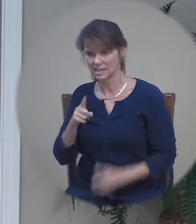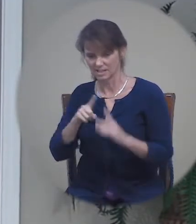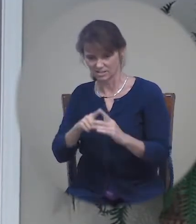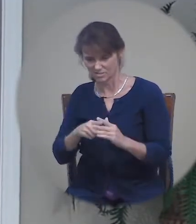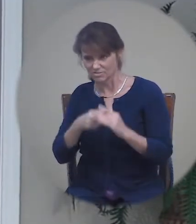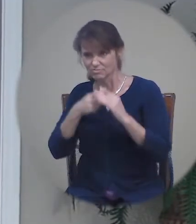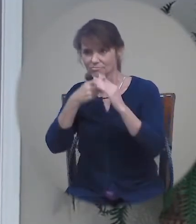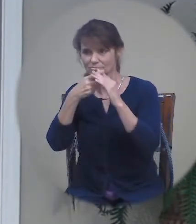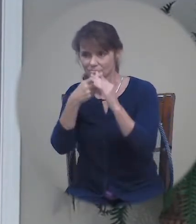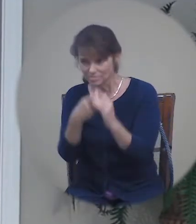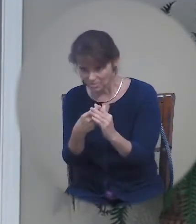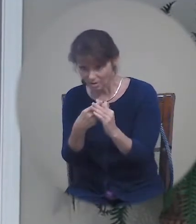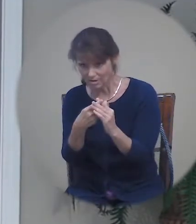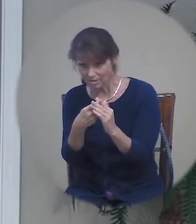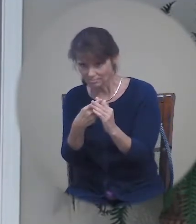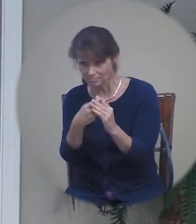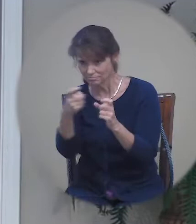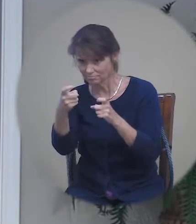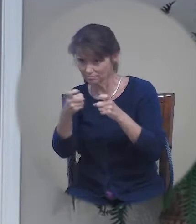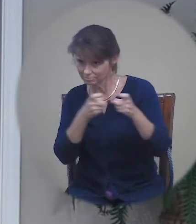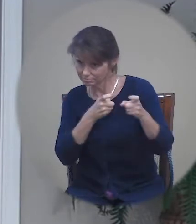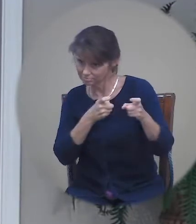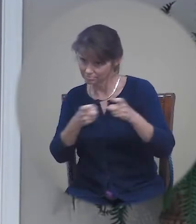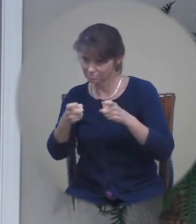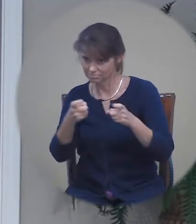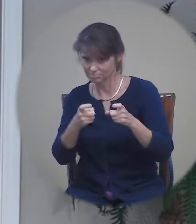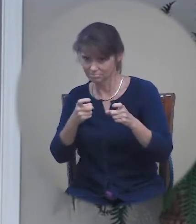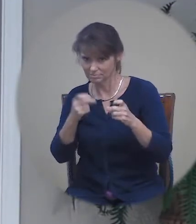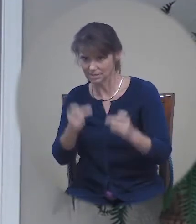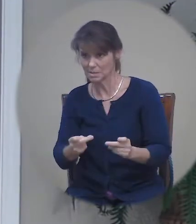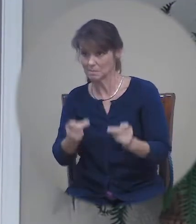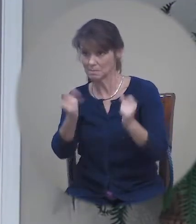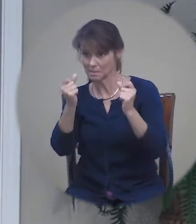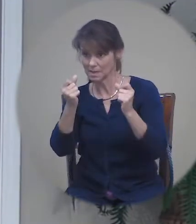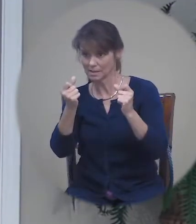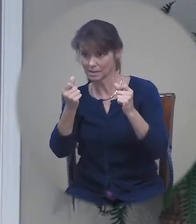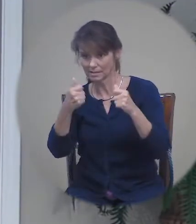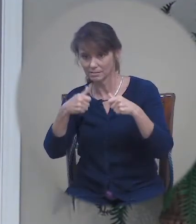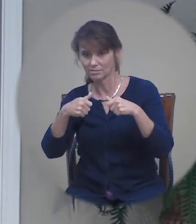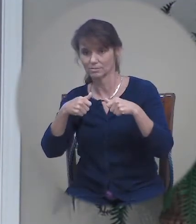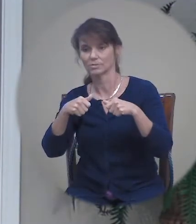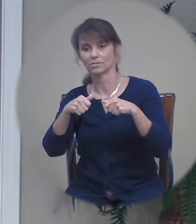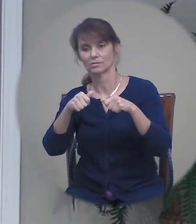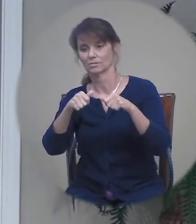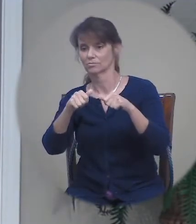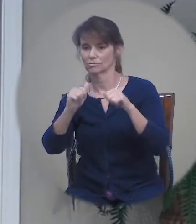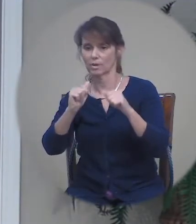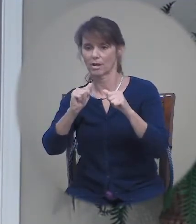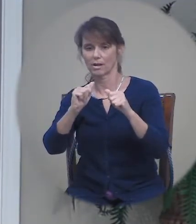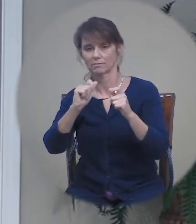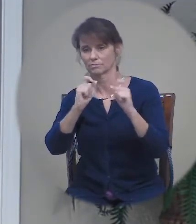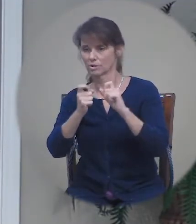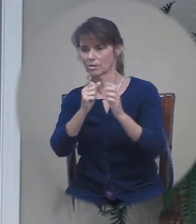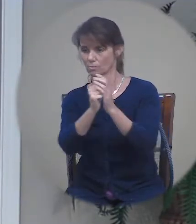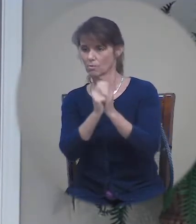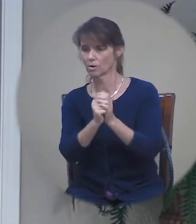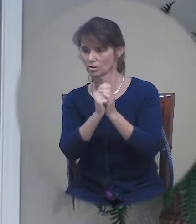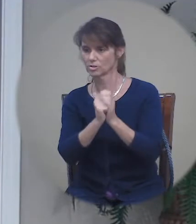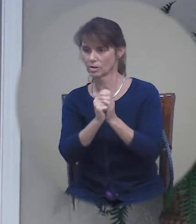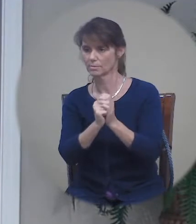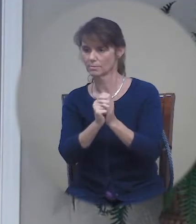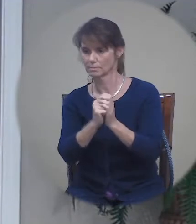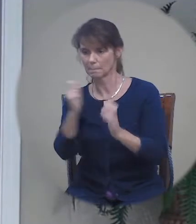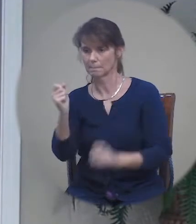initiated his sole reign, he tried to reform the worship of Judah. He tried to draw